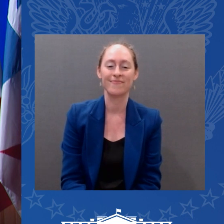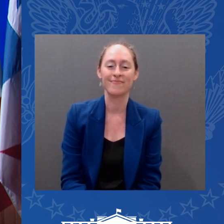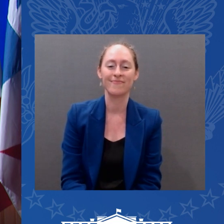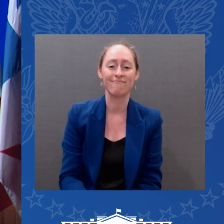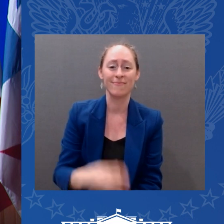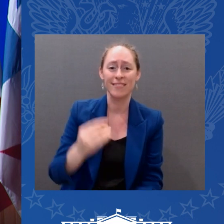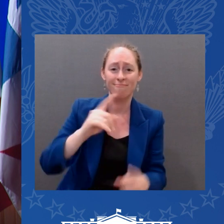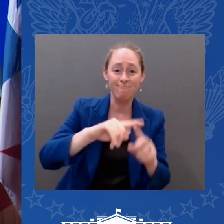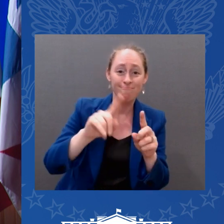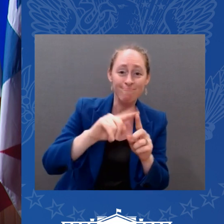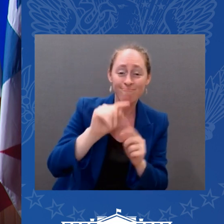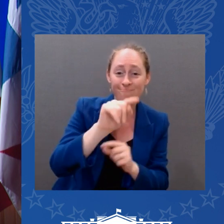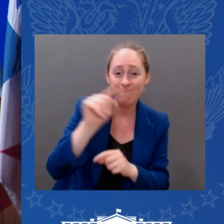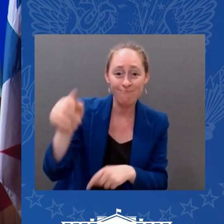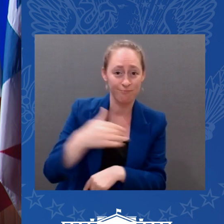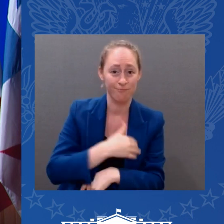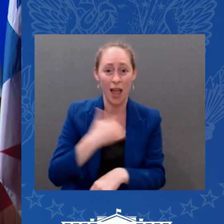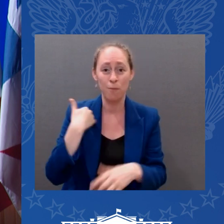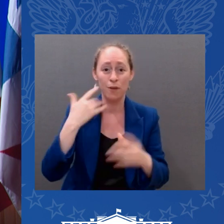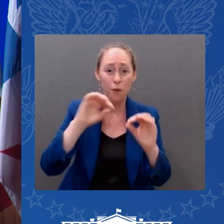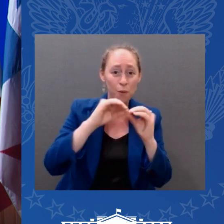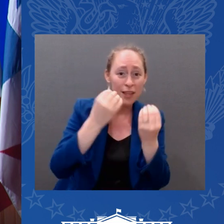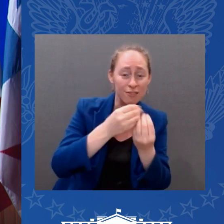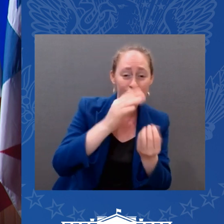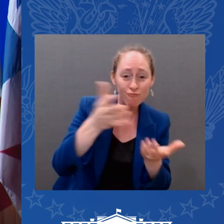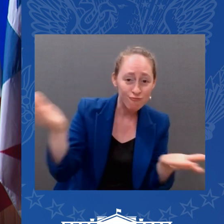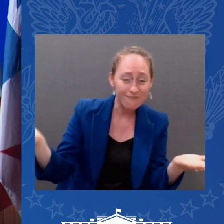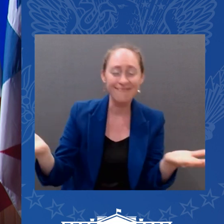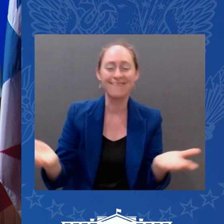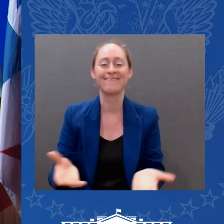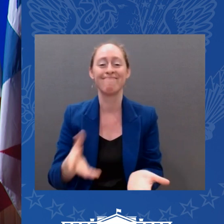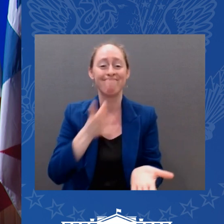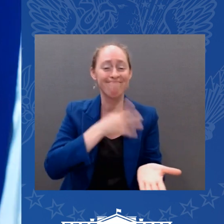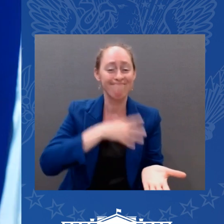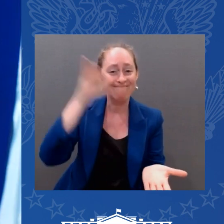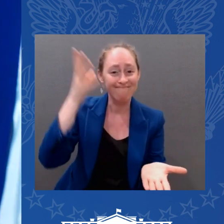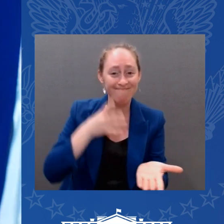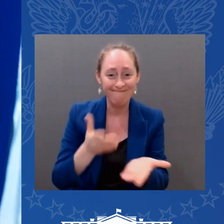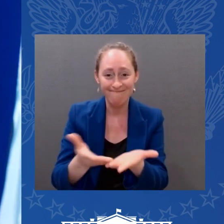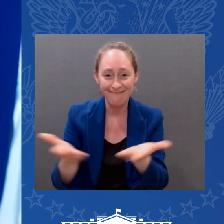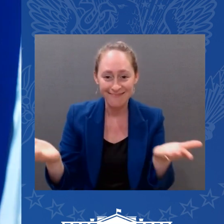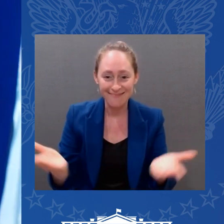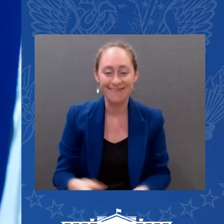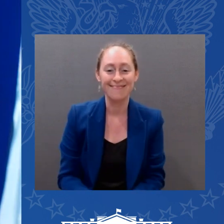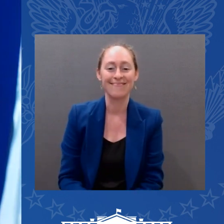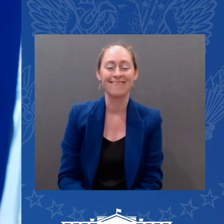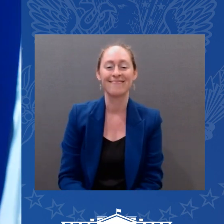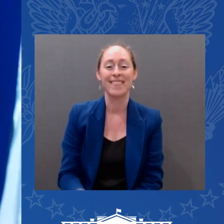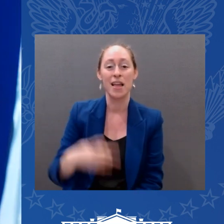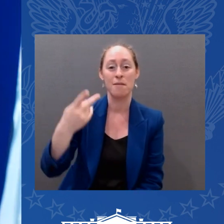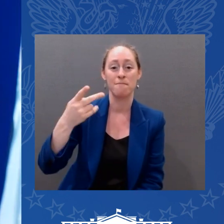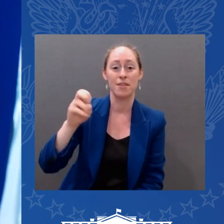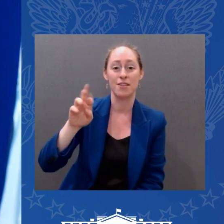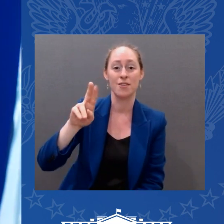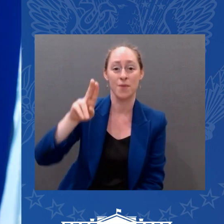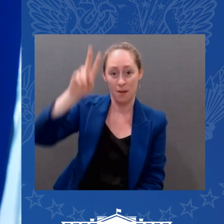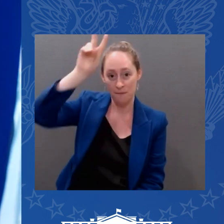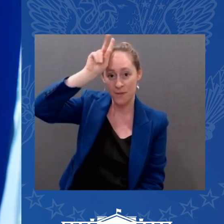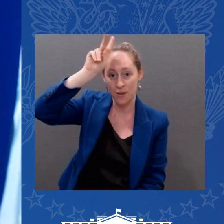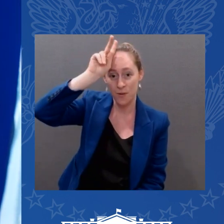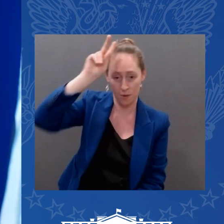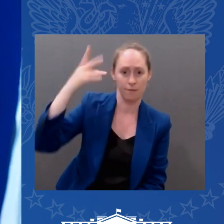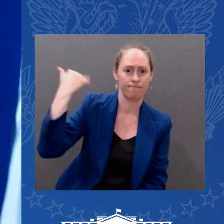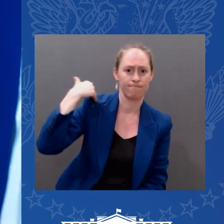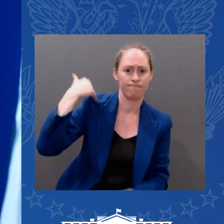Peru hosted the 8th Summit of the Americas in 2018.